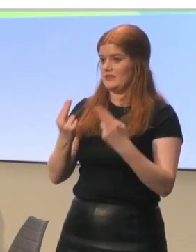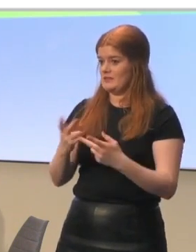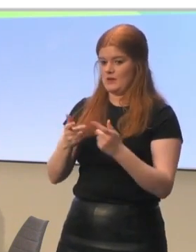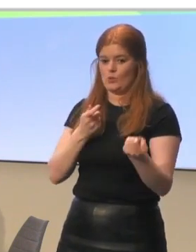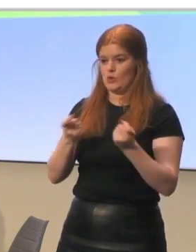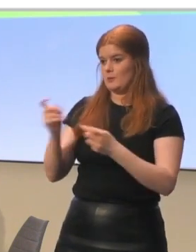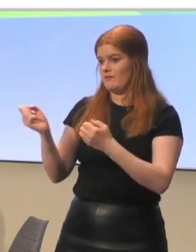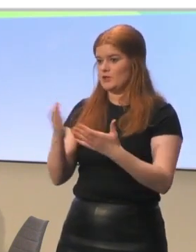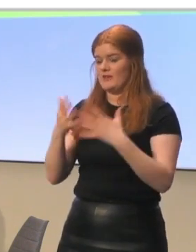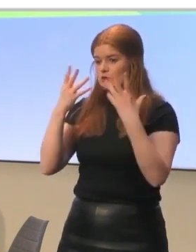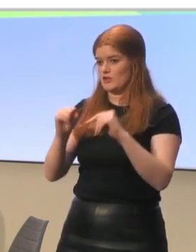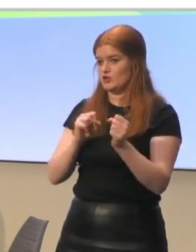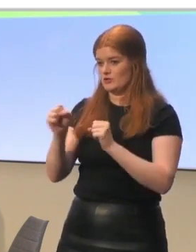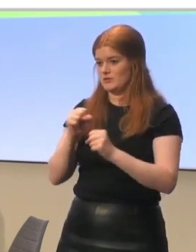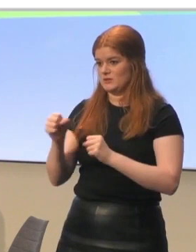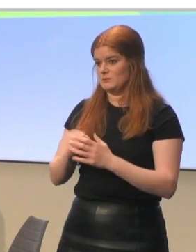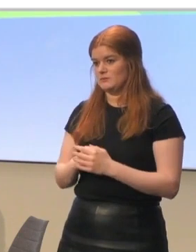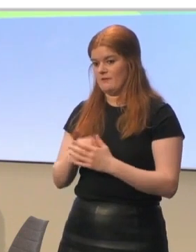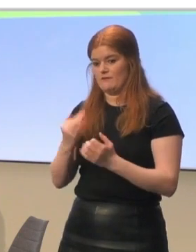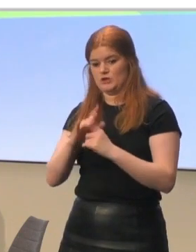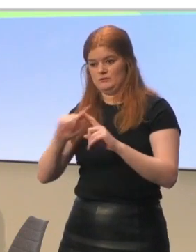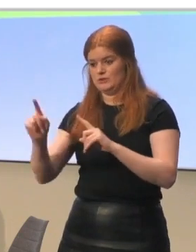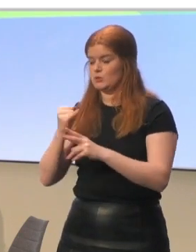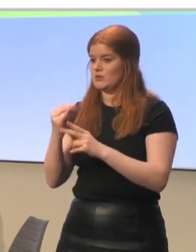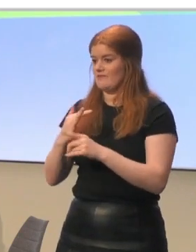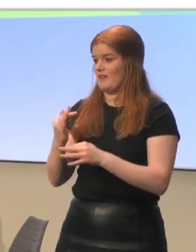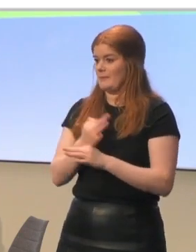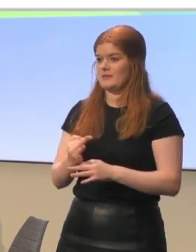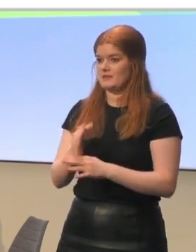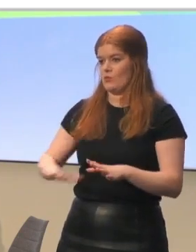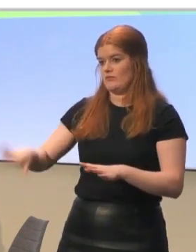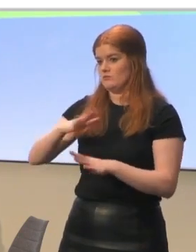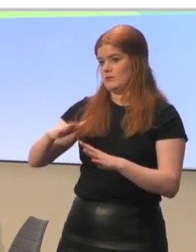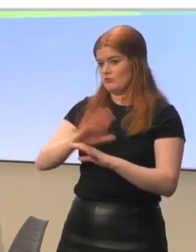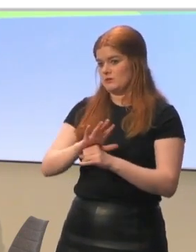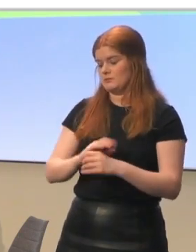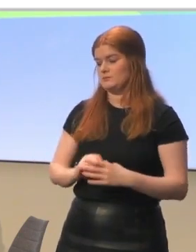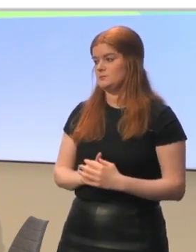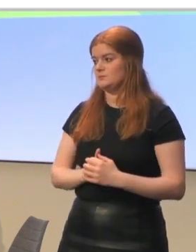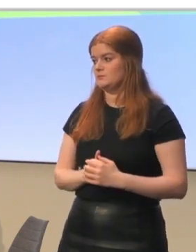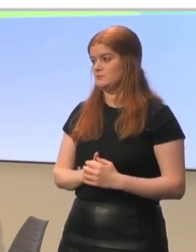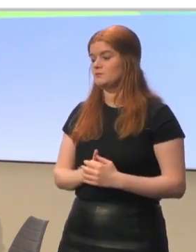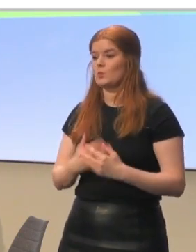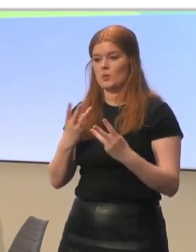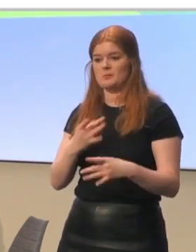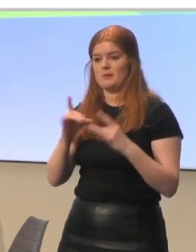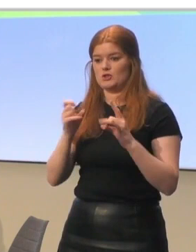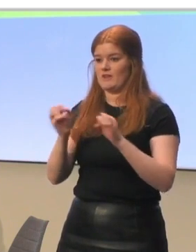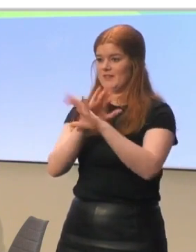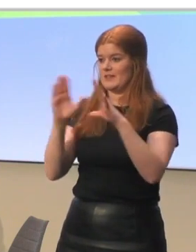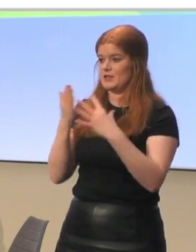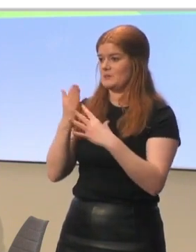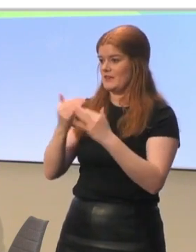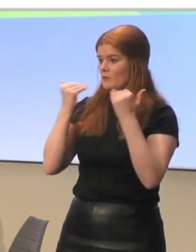coordinating the provision of educational services to schools and families across their defined areas. It has ensured that there are clear,